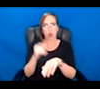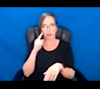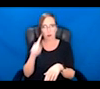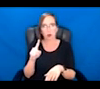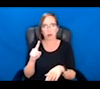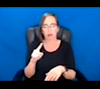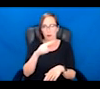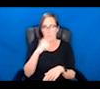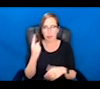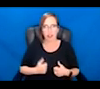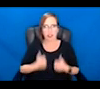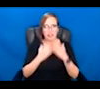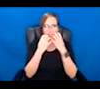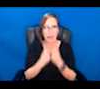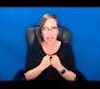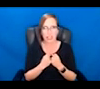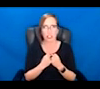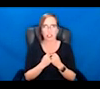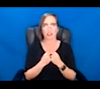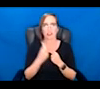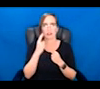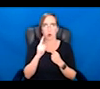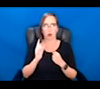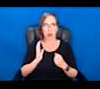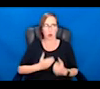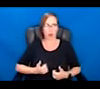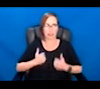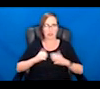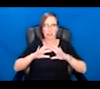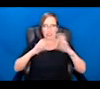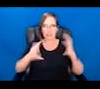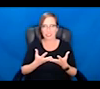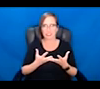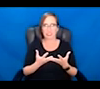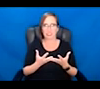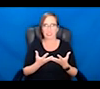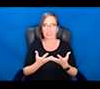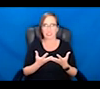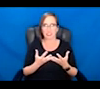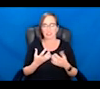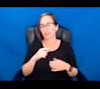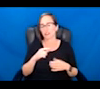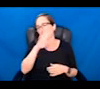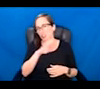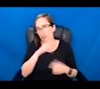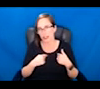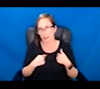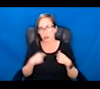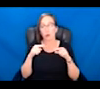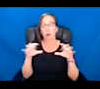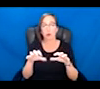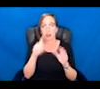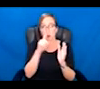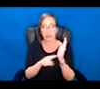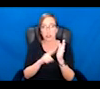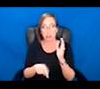humanity to be infused into how we're viewed in terms of our existence is called into question there. In fact, when we were doing research on this very